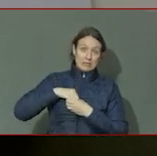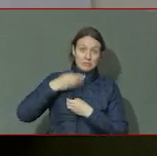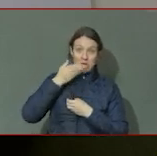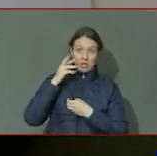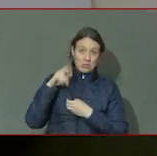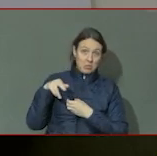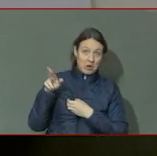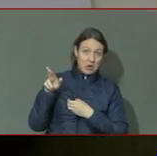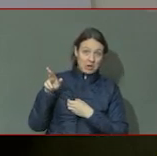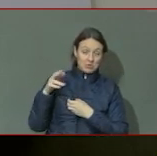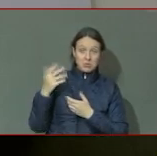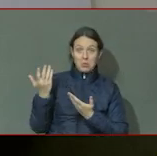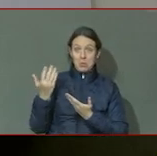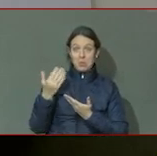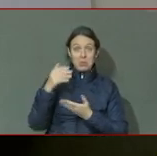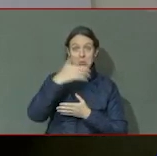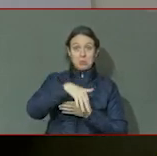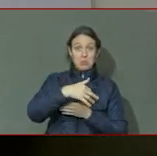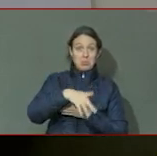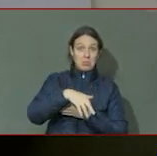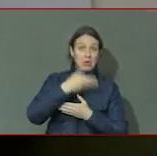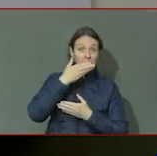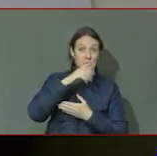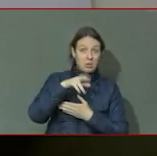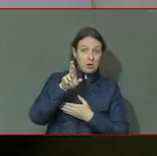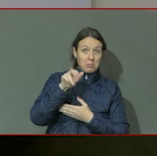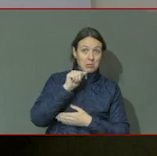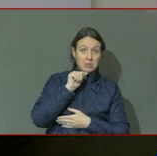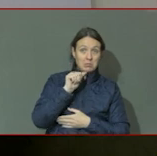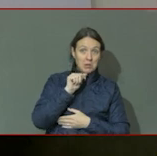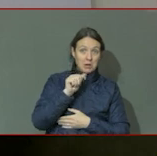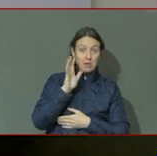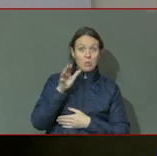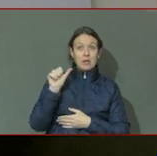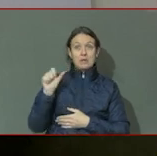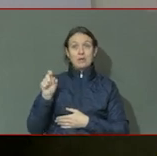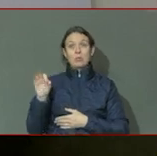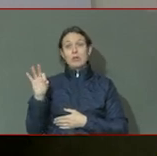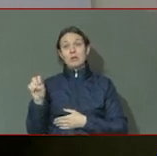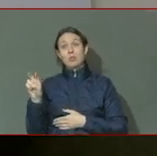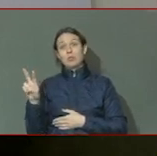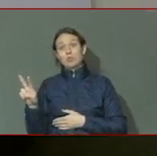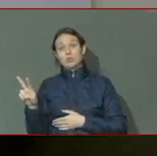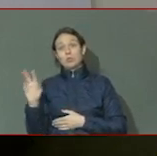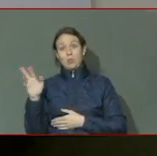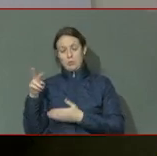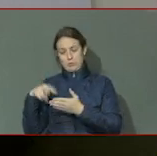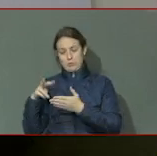answer, or you guessed exothermic and it was the right answer, then we read 6.3.2.